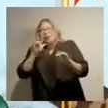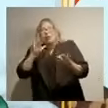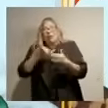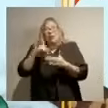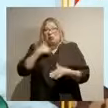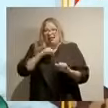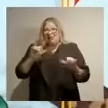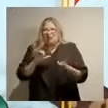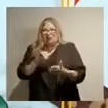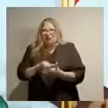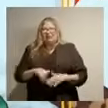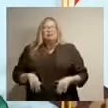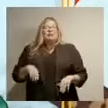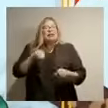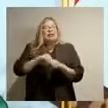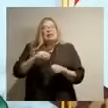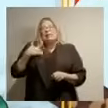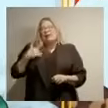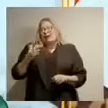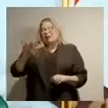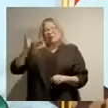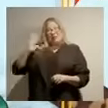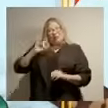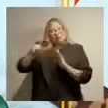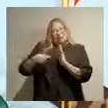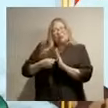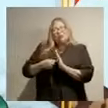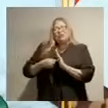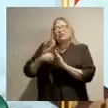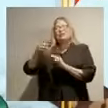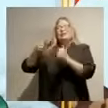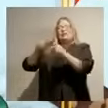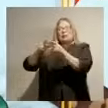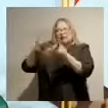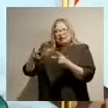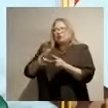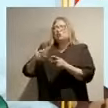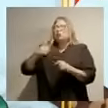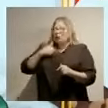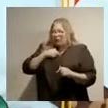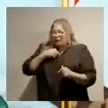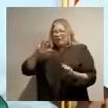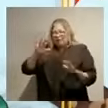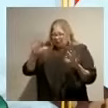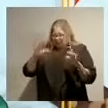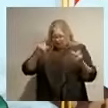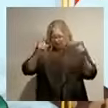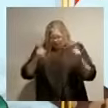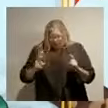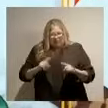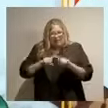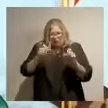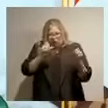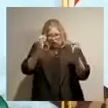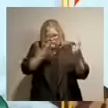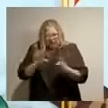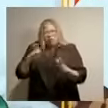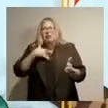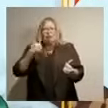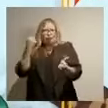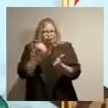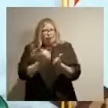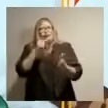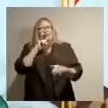and executive positions, we've adopted similar strategies. We've codified that in statute. To the